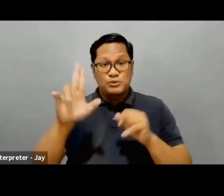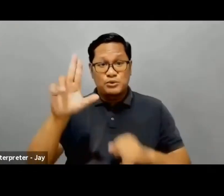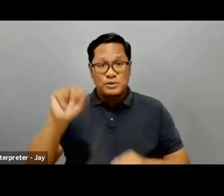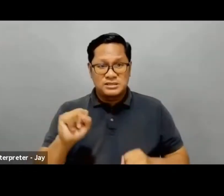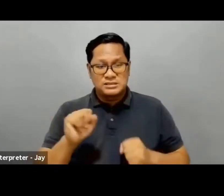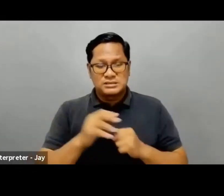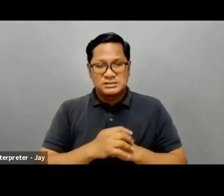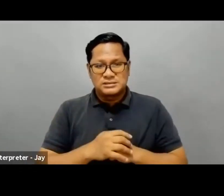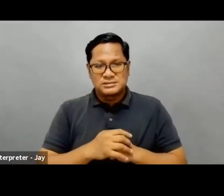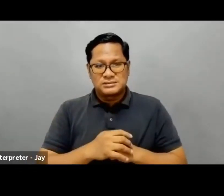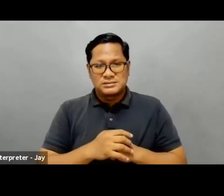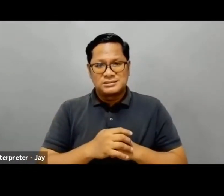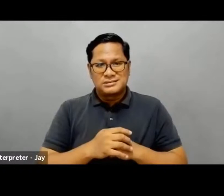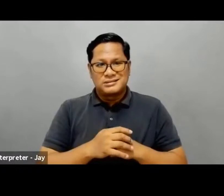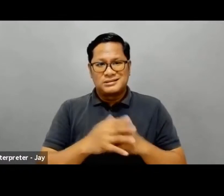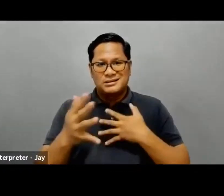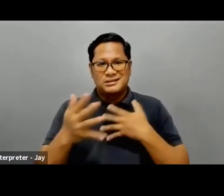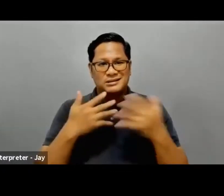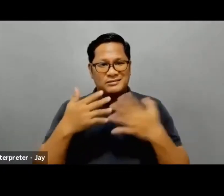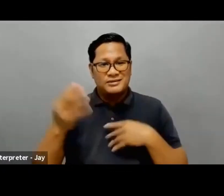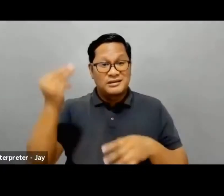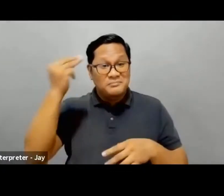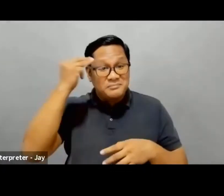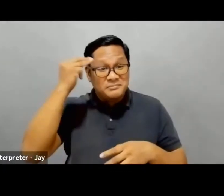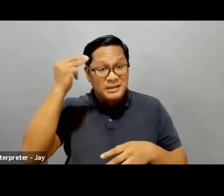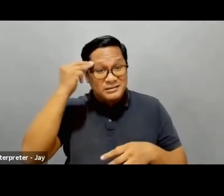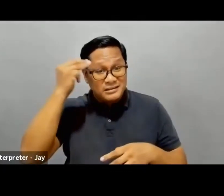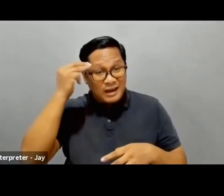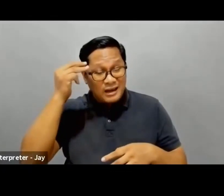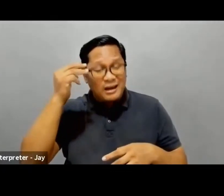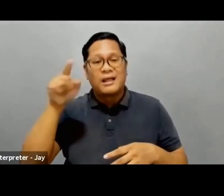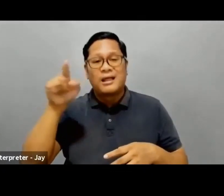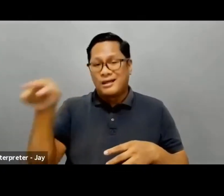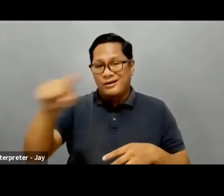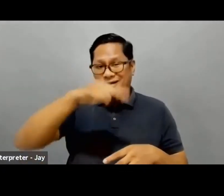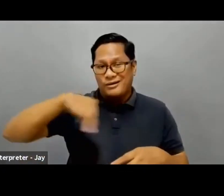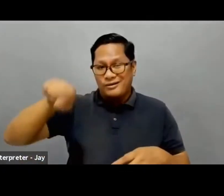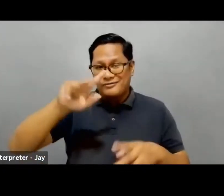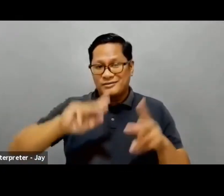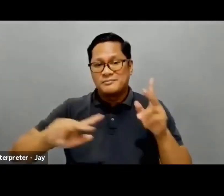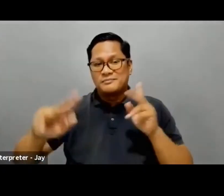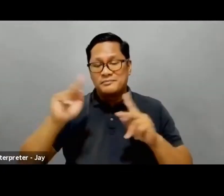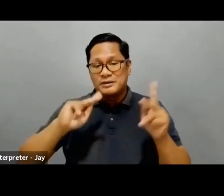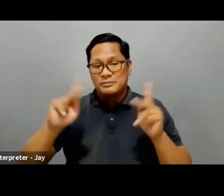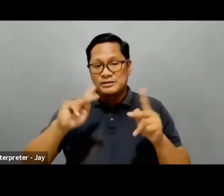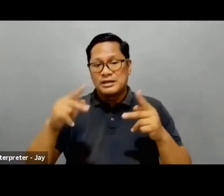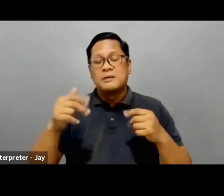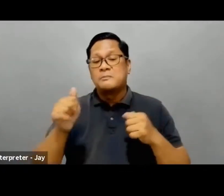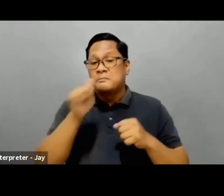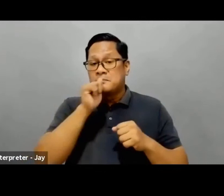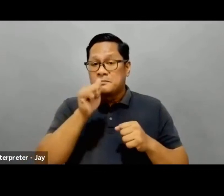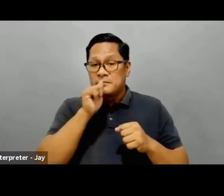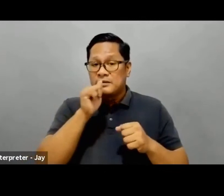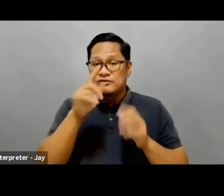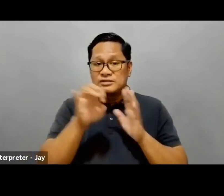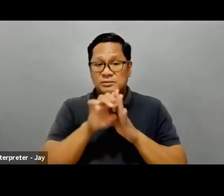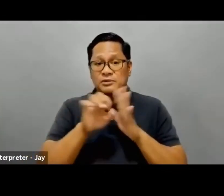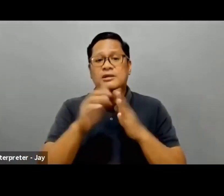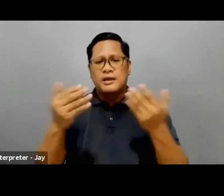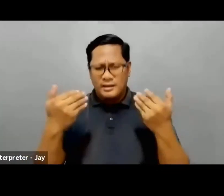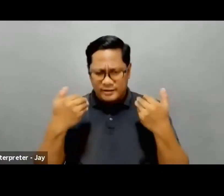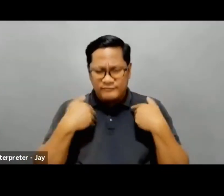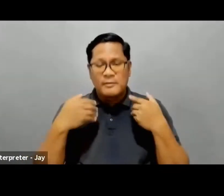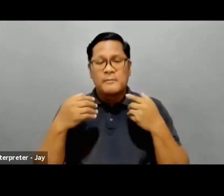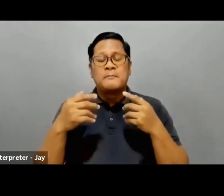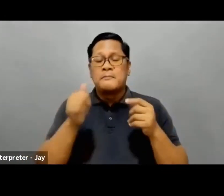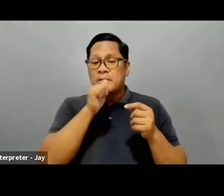And so even the mentality ng mga tao, it's a public-private system. And if you want better services and you can afford it,